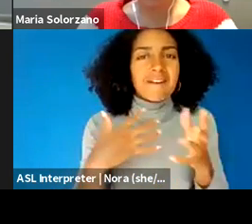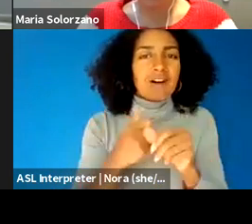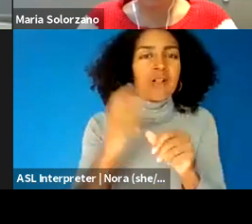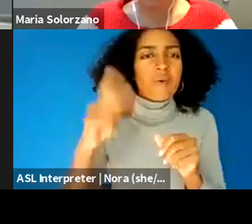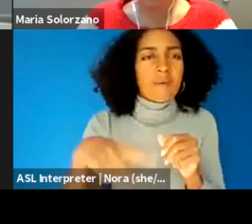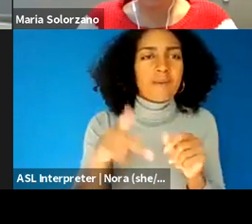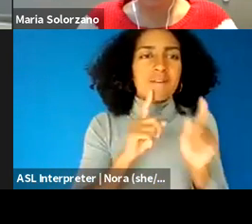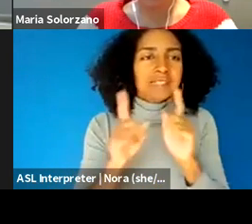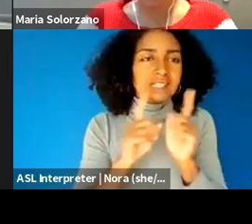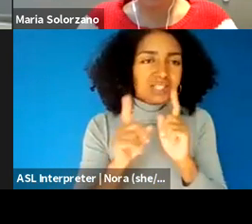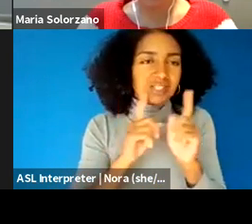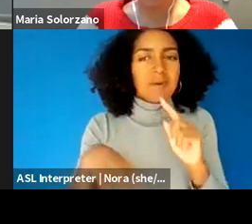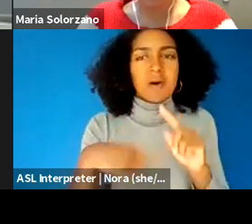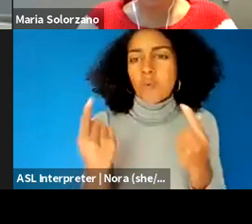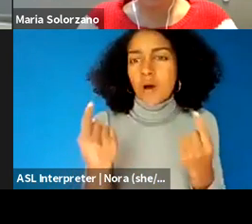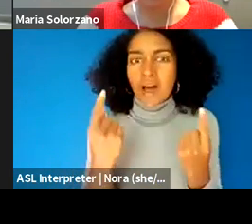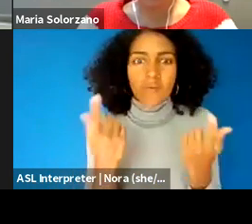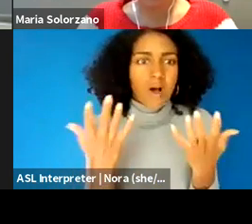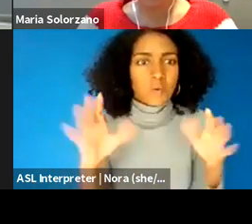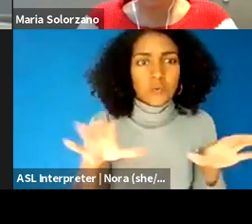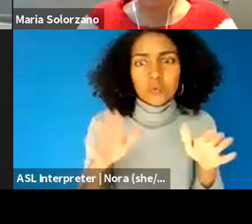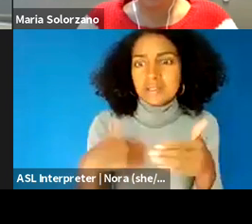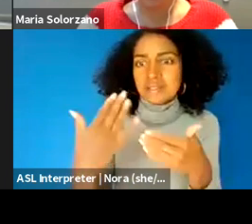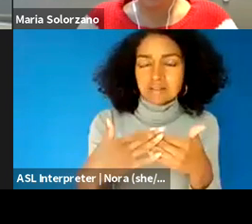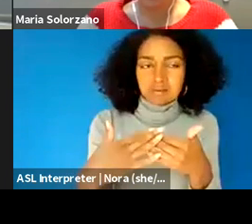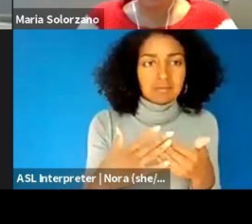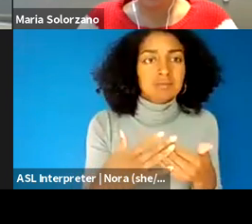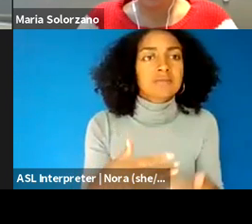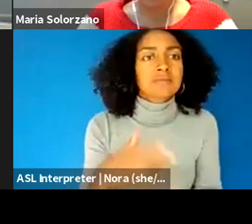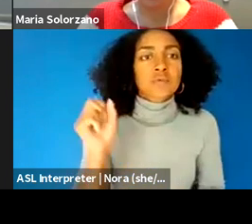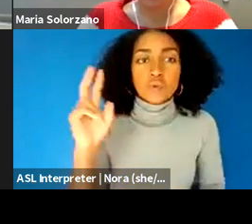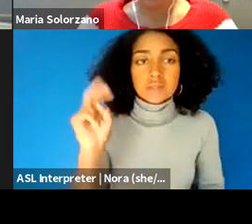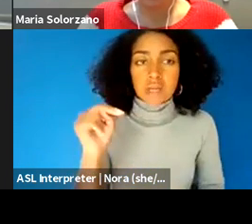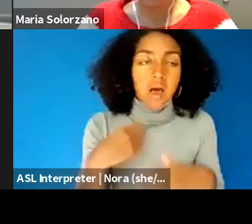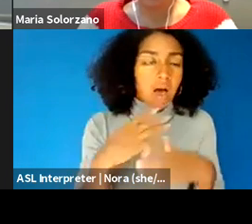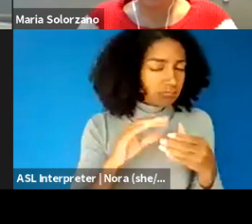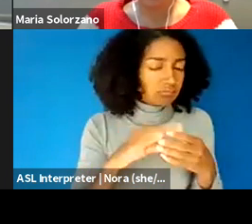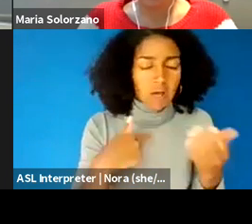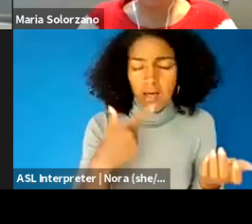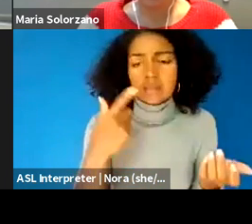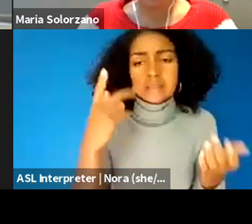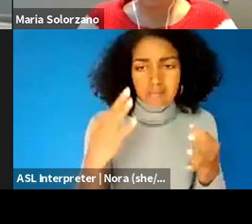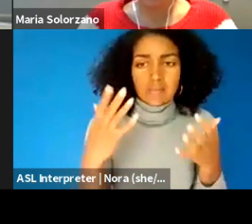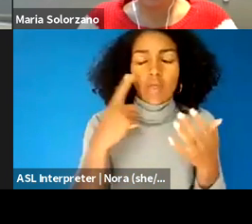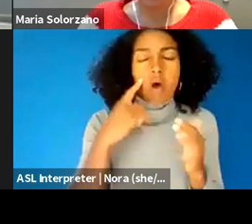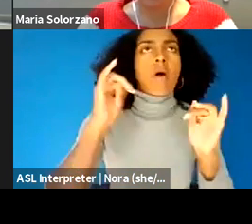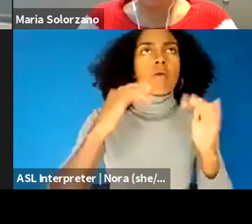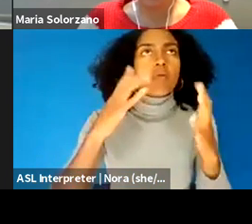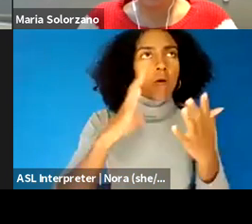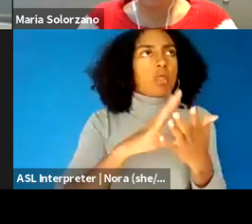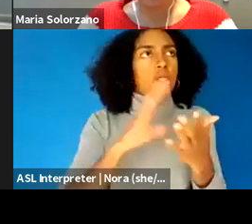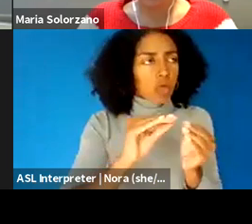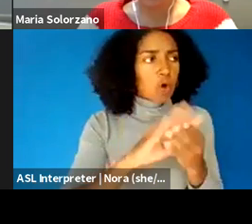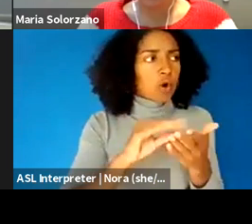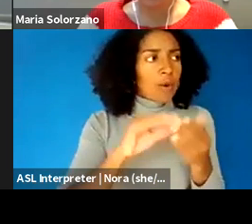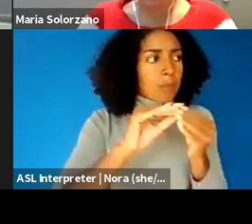about what we want to do next. I certainly thought that I would like to learn more about disability justice